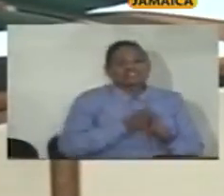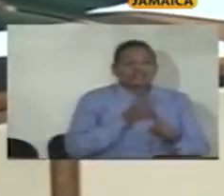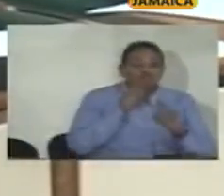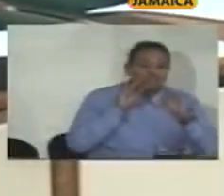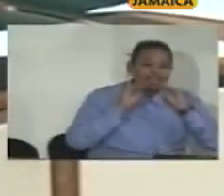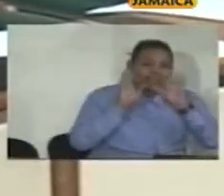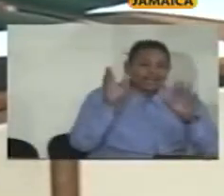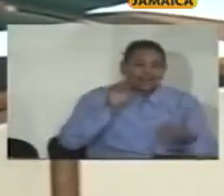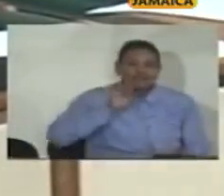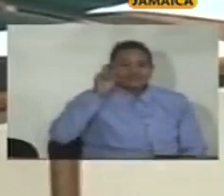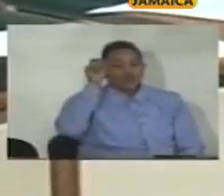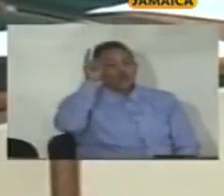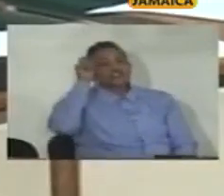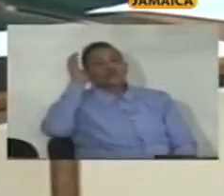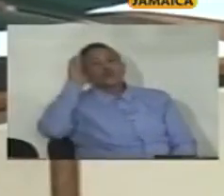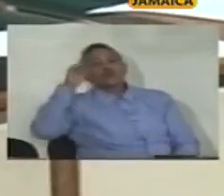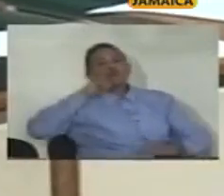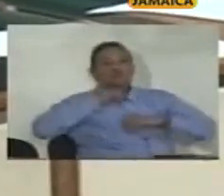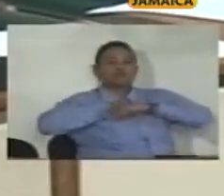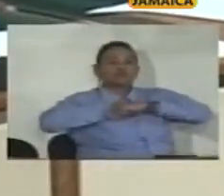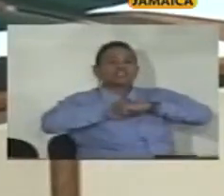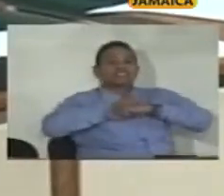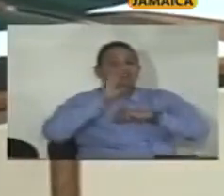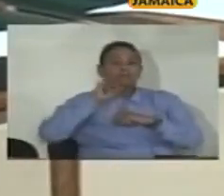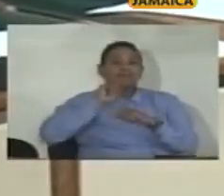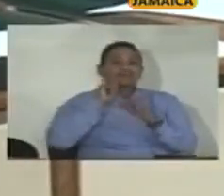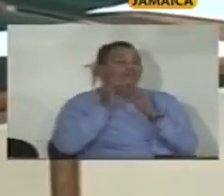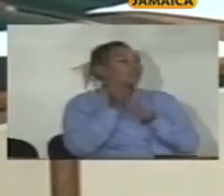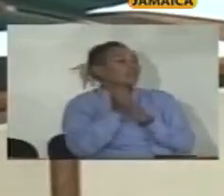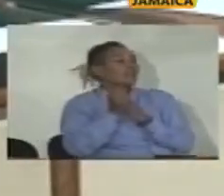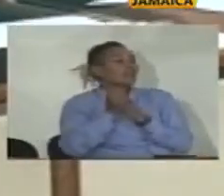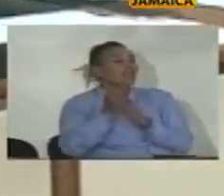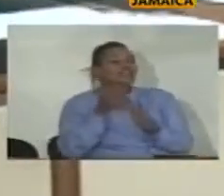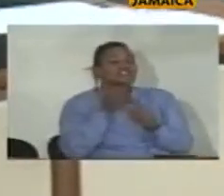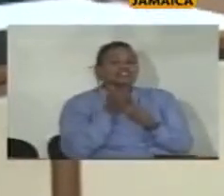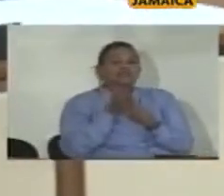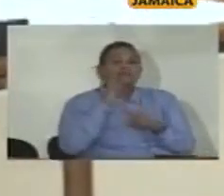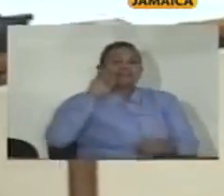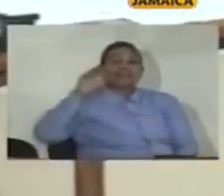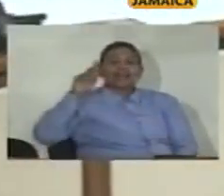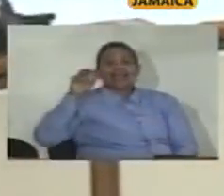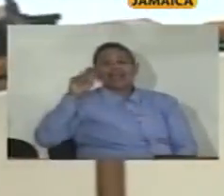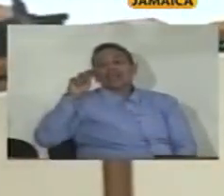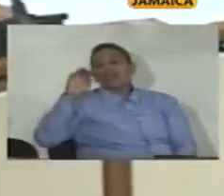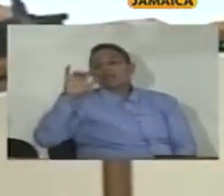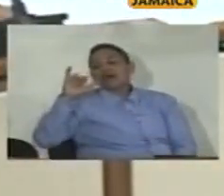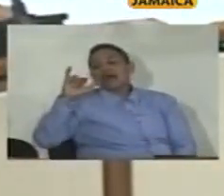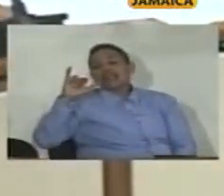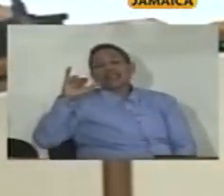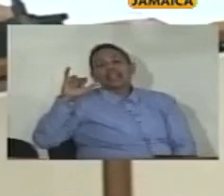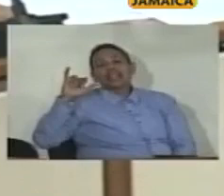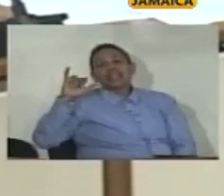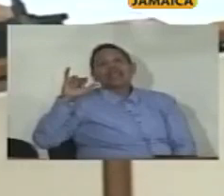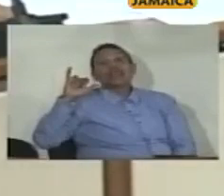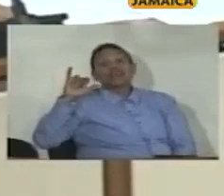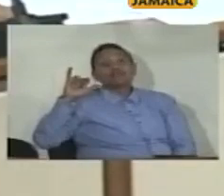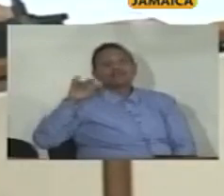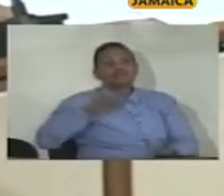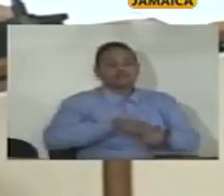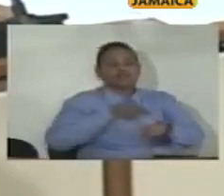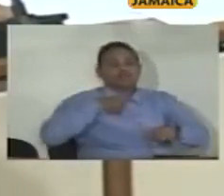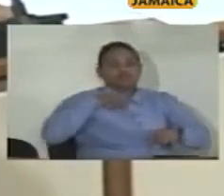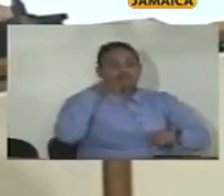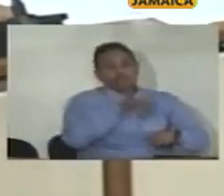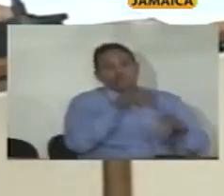understood will be protected by the leadership at the Edna Manley as long as I am the person